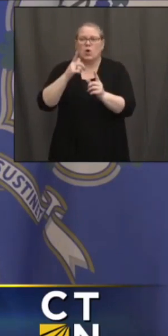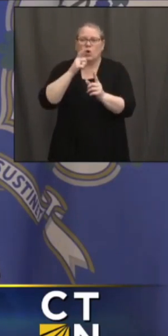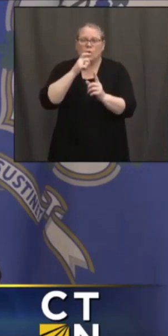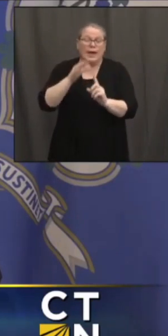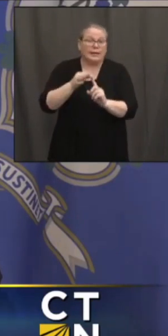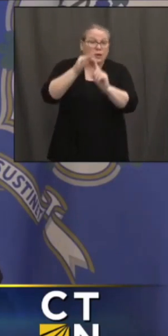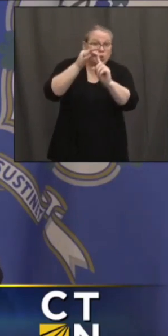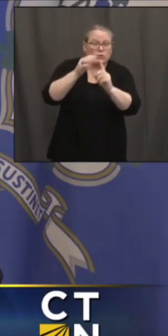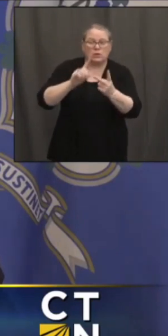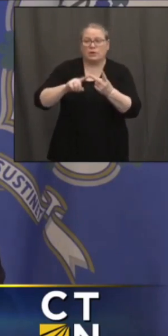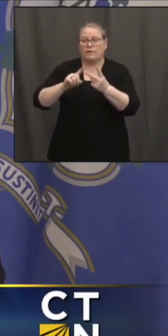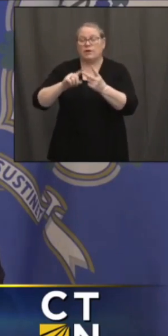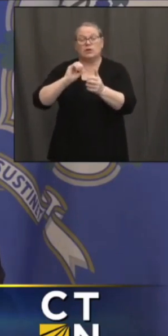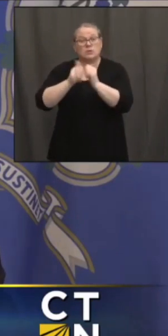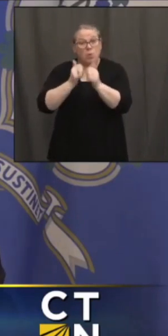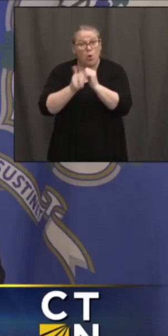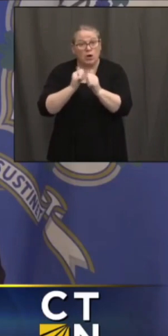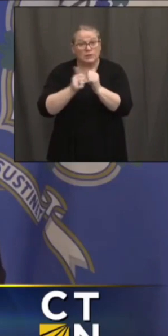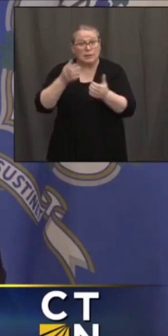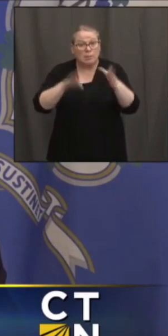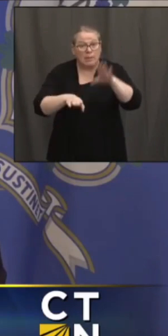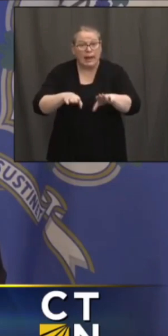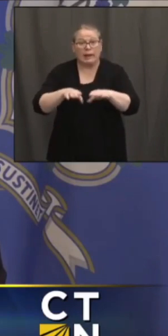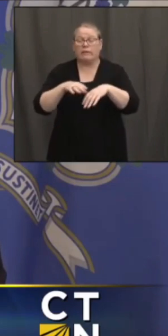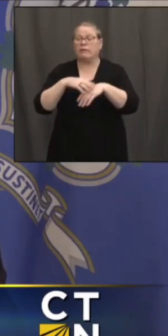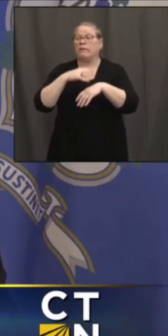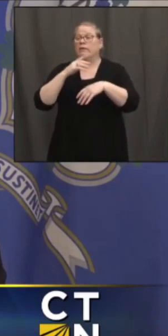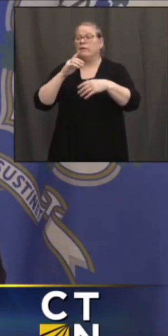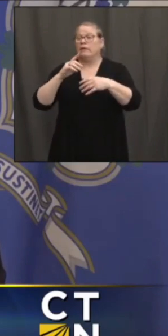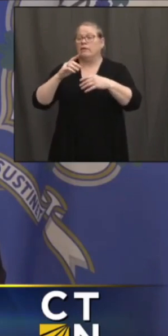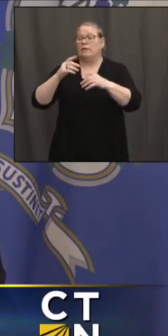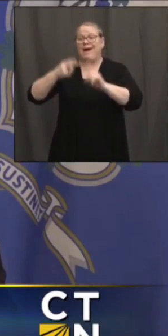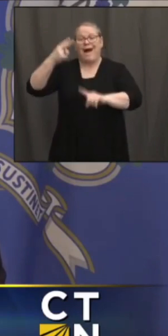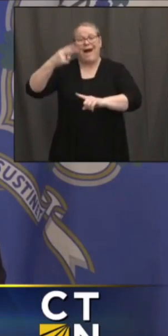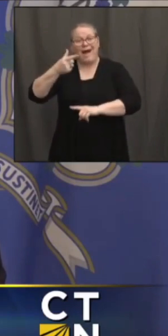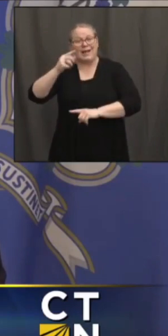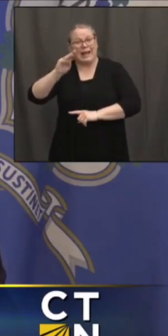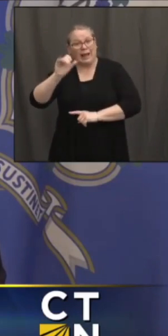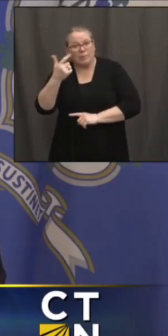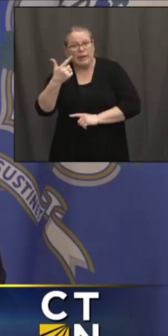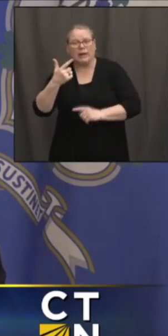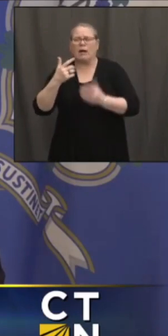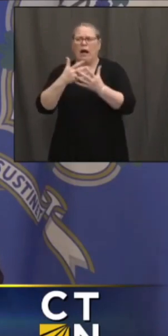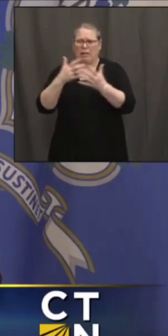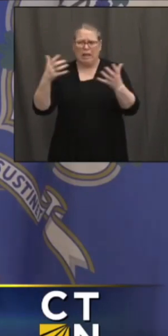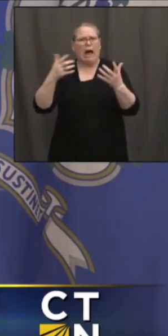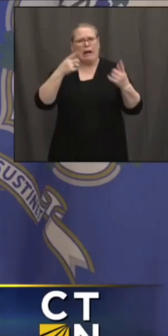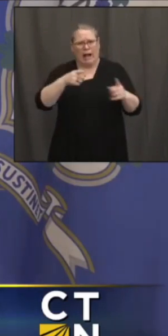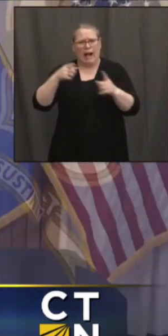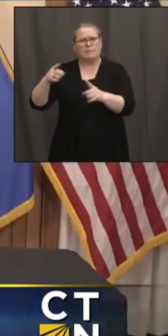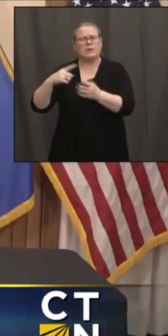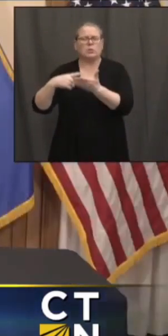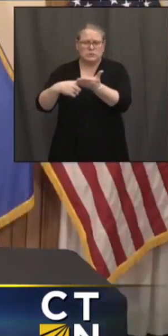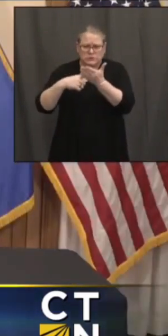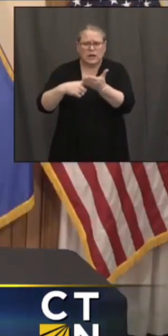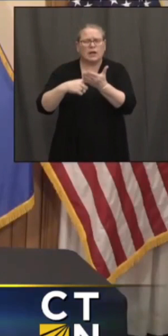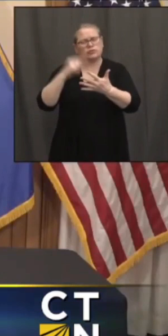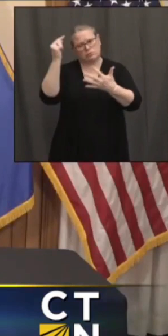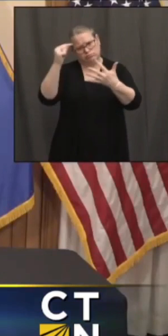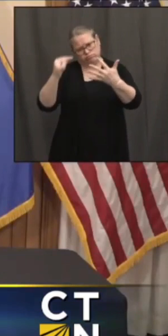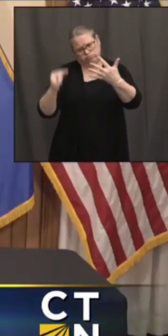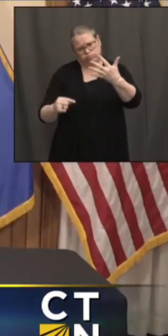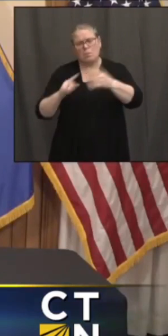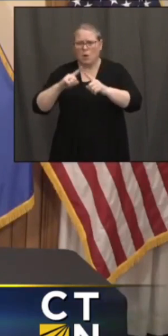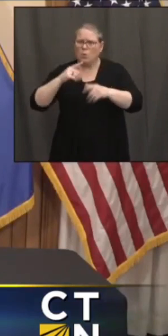betting, iGaming. It's a multifaceted discussion going on, but we're making progress. Thanks,